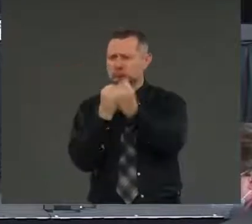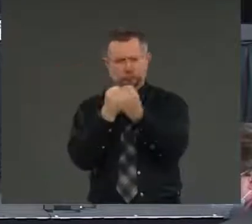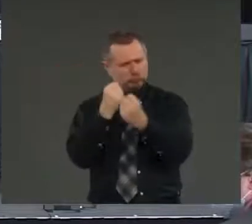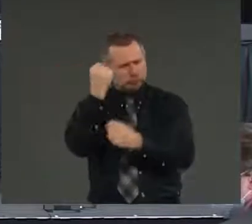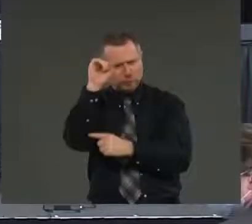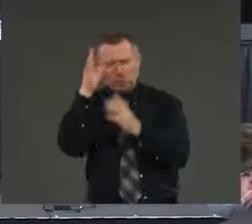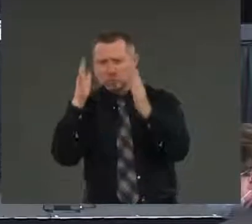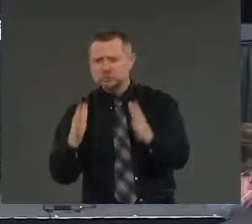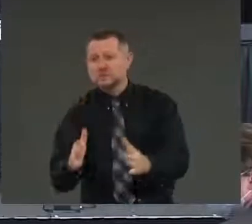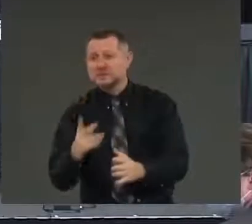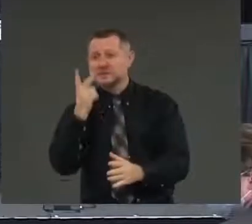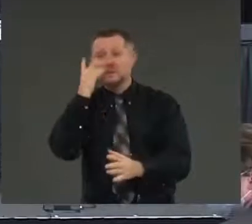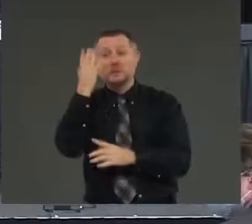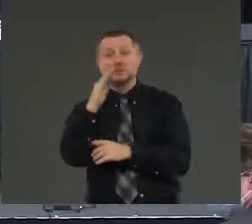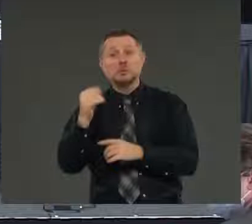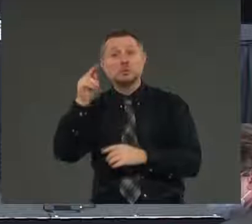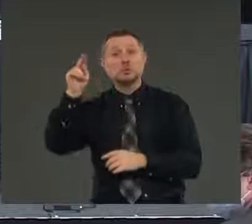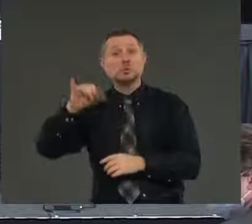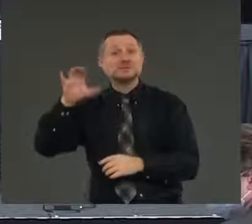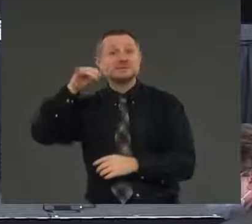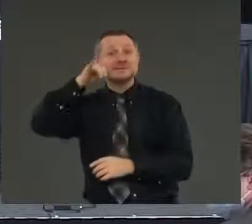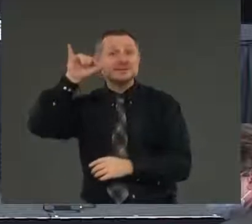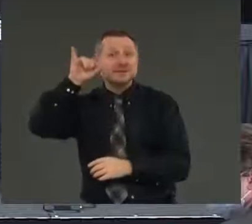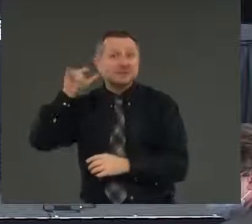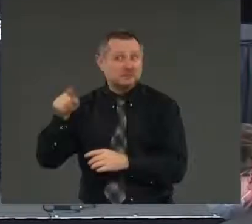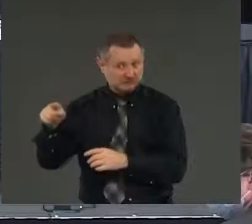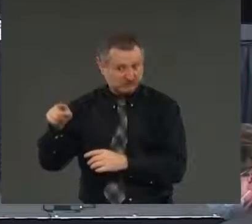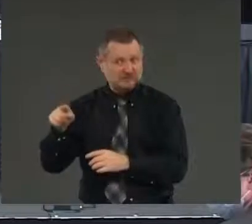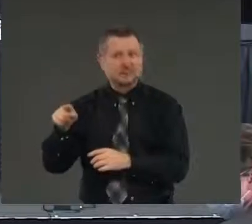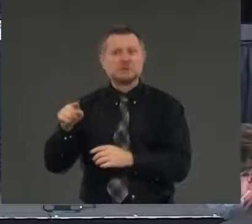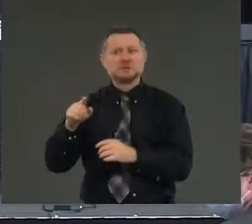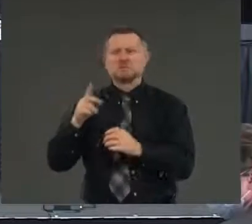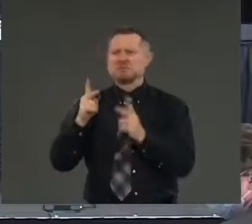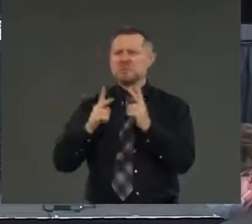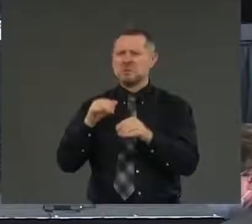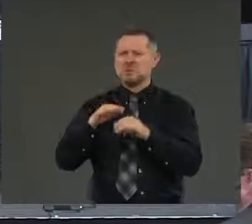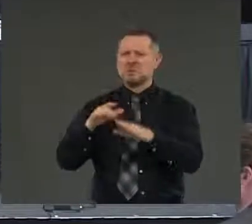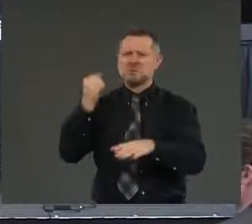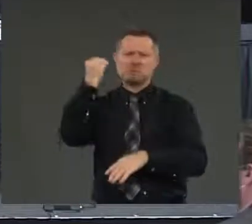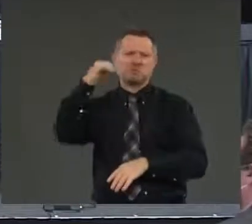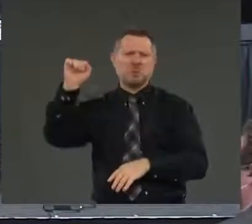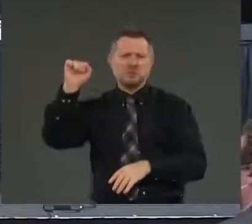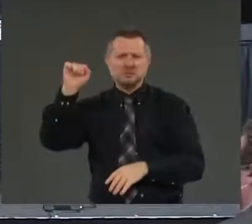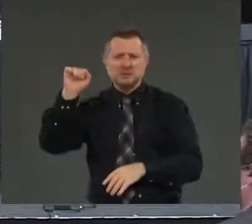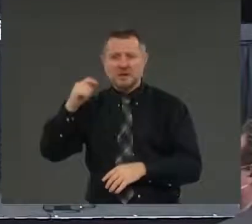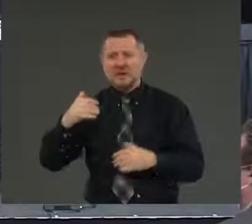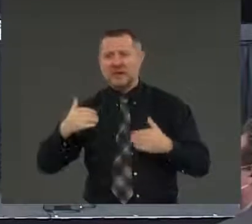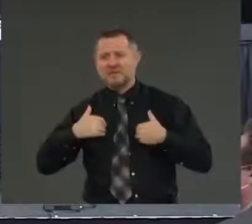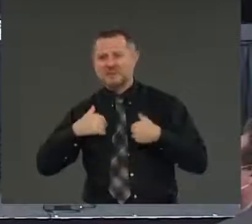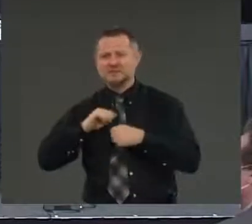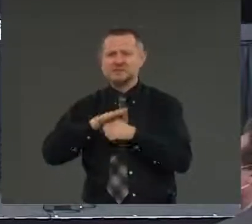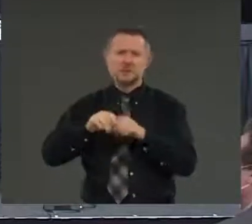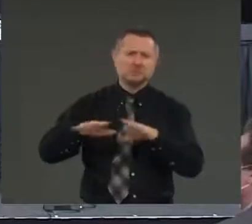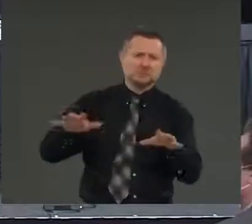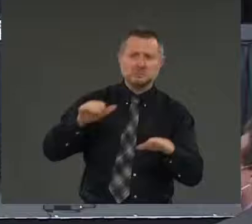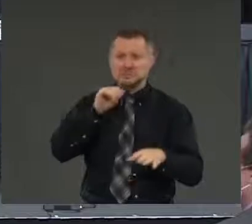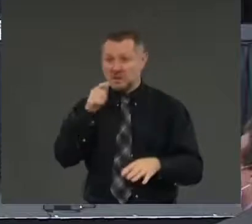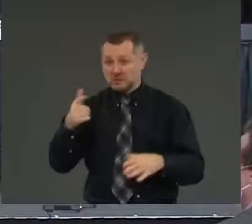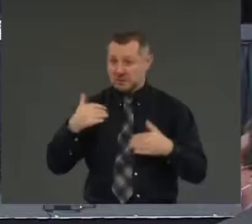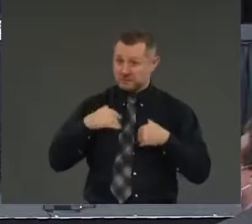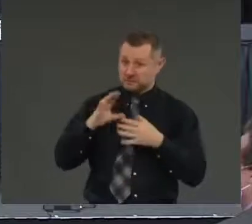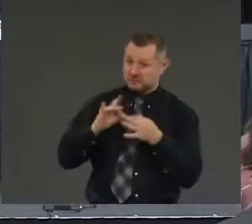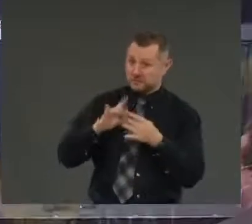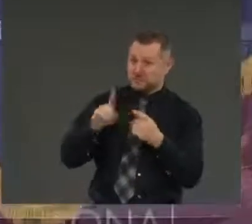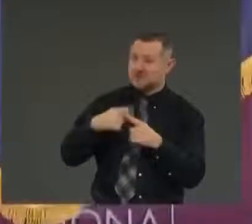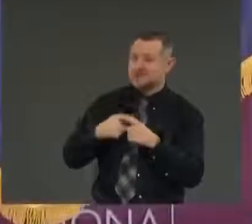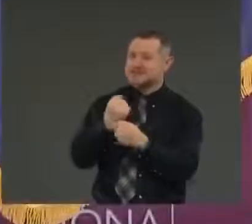of the protests in New York City yesterday. Obviously, people are going to protest whether there's a pandemic or not. Anything you'd like to say about the safety in that